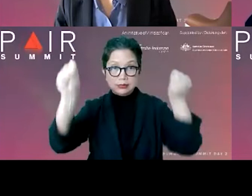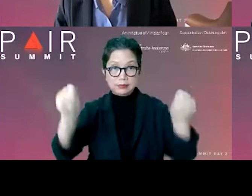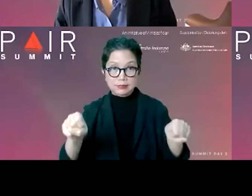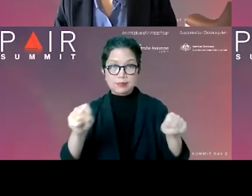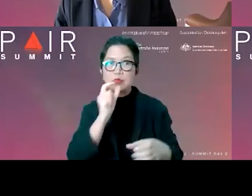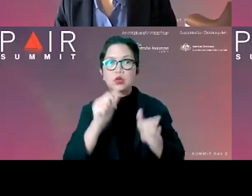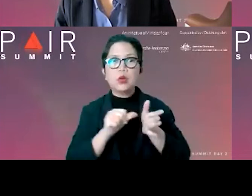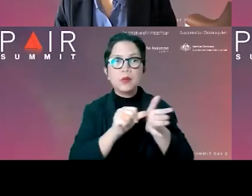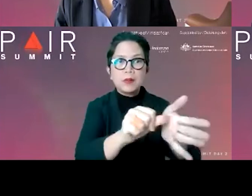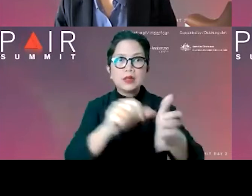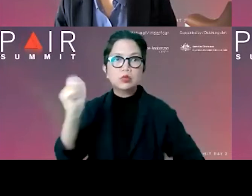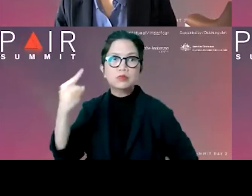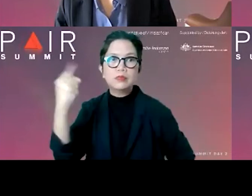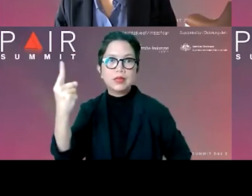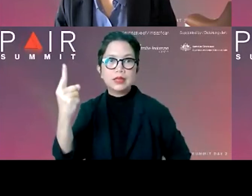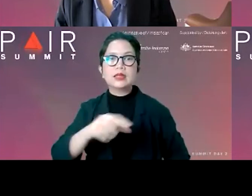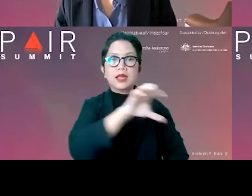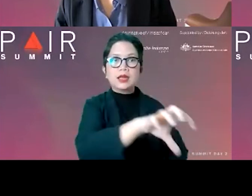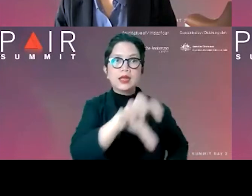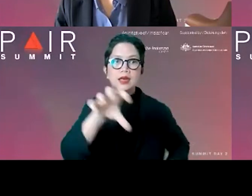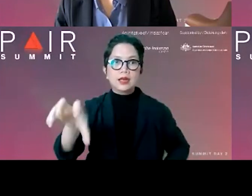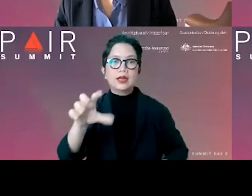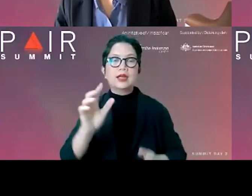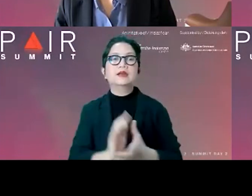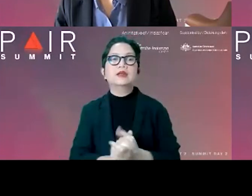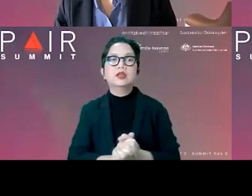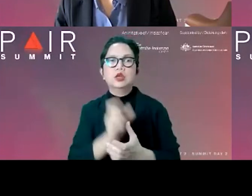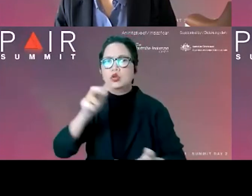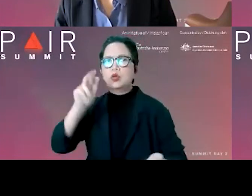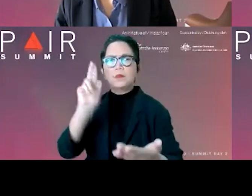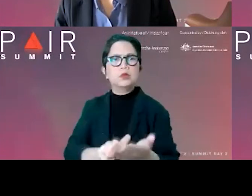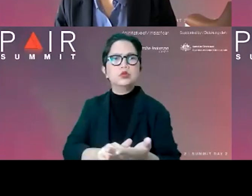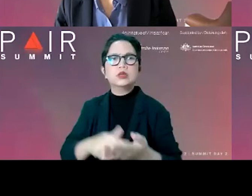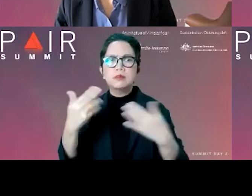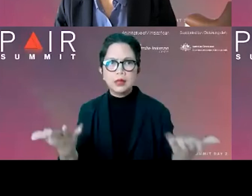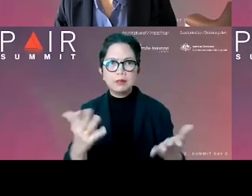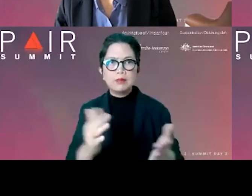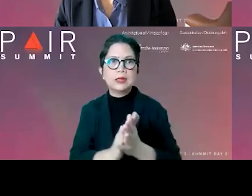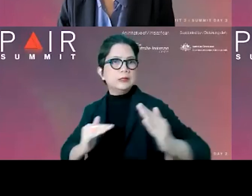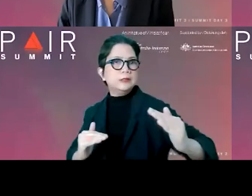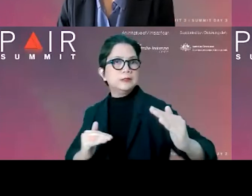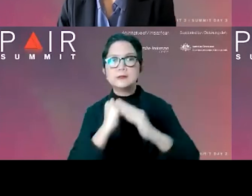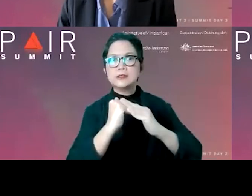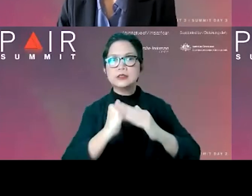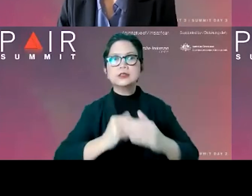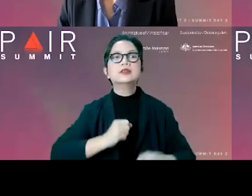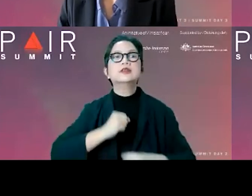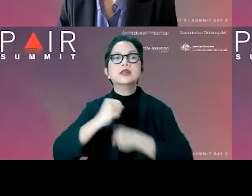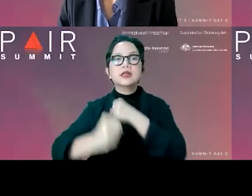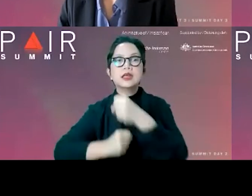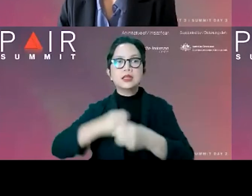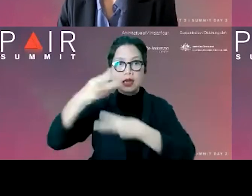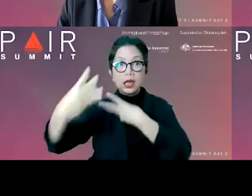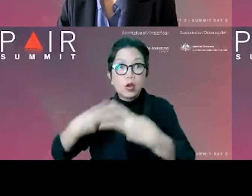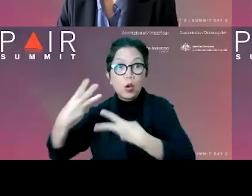national government decide how to maximize economic activity while keeping COVID-19 under